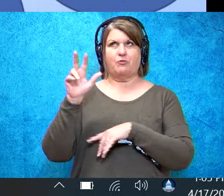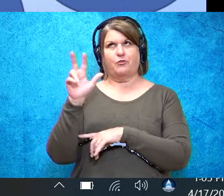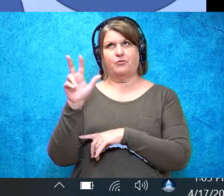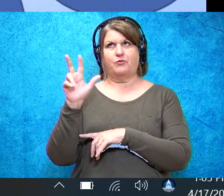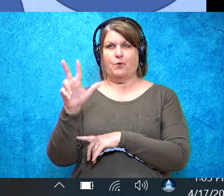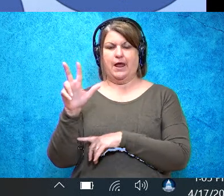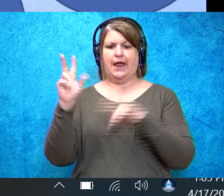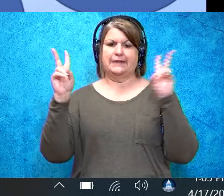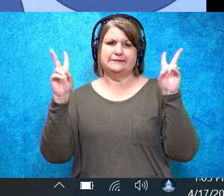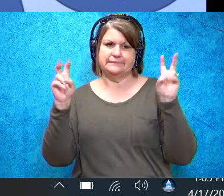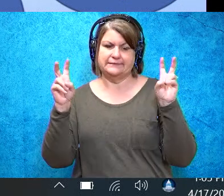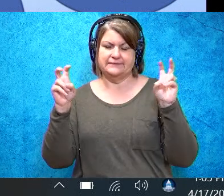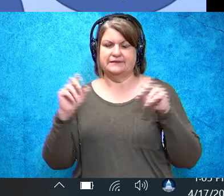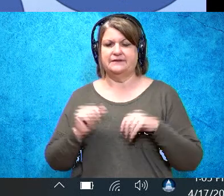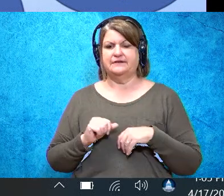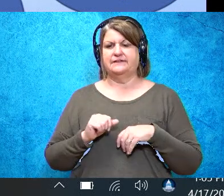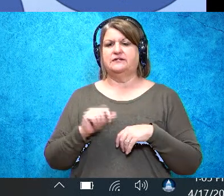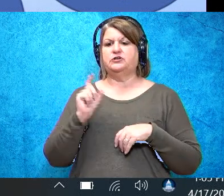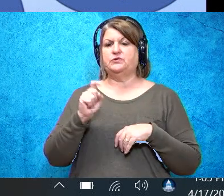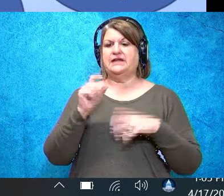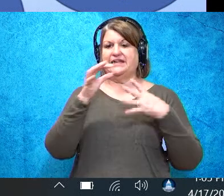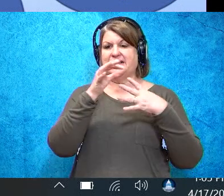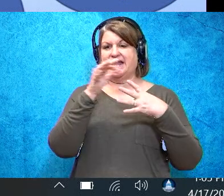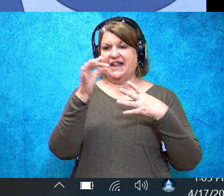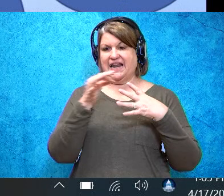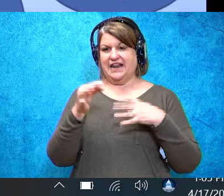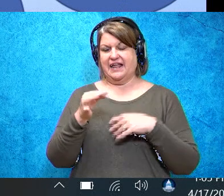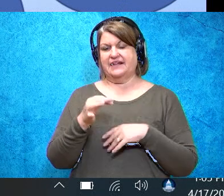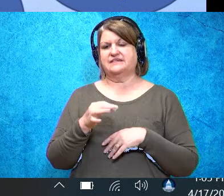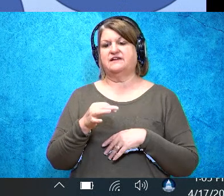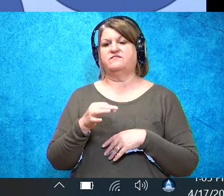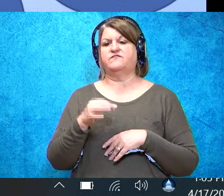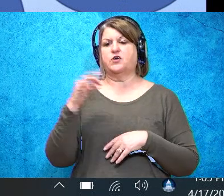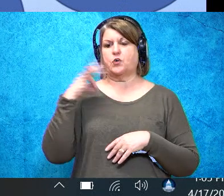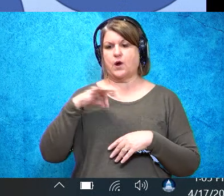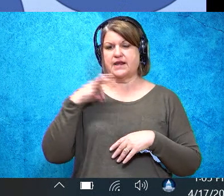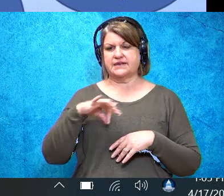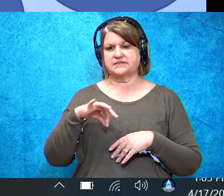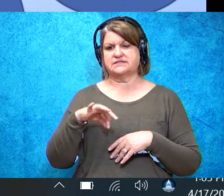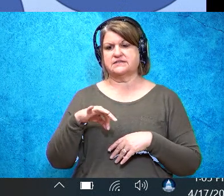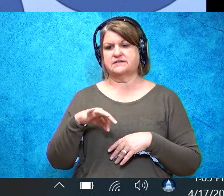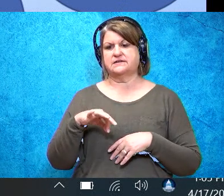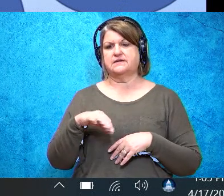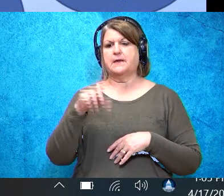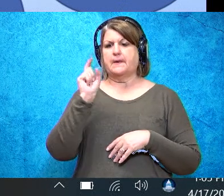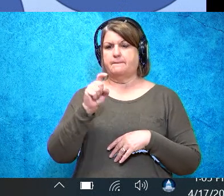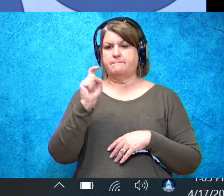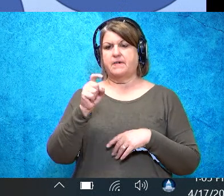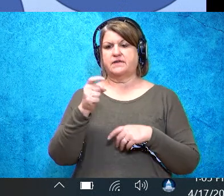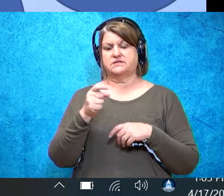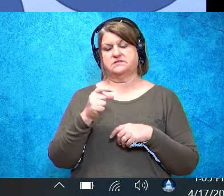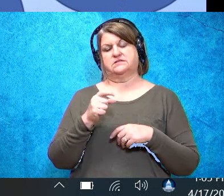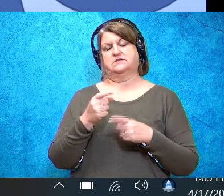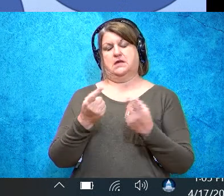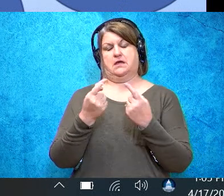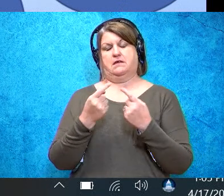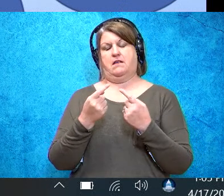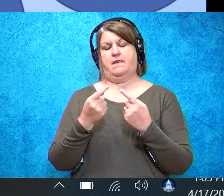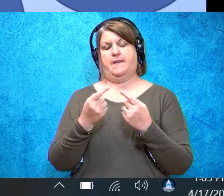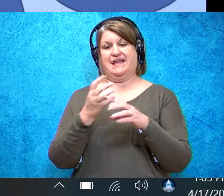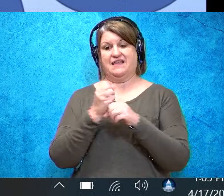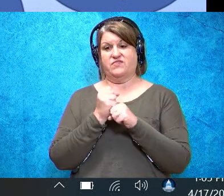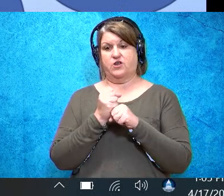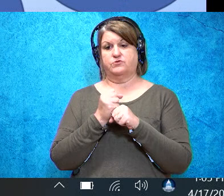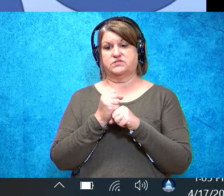elective credits, and they must come from one or more of the following areas. It can be from career